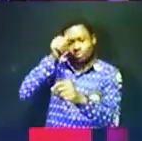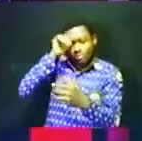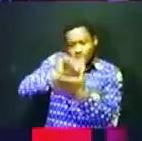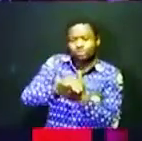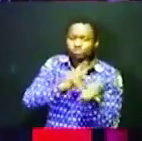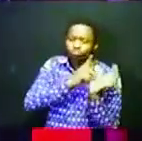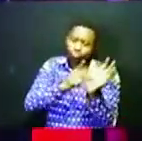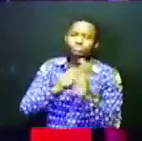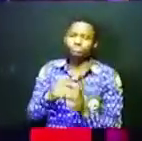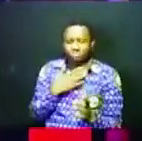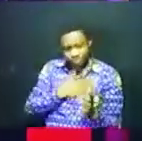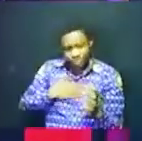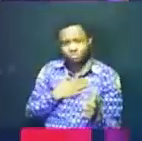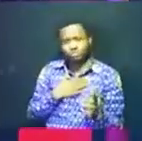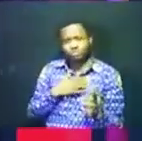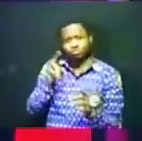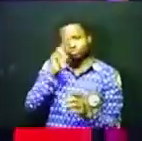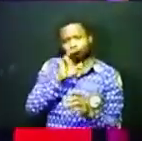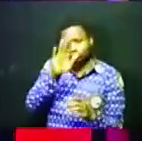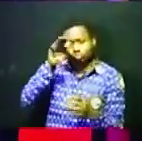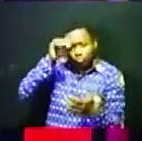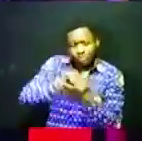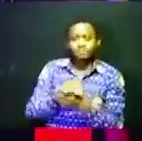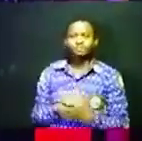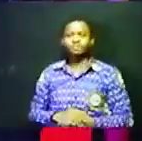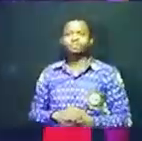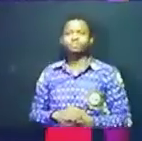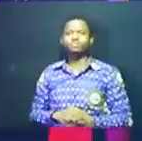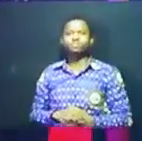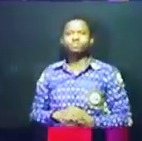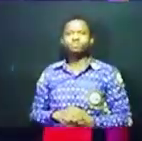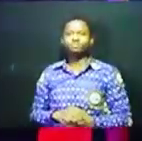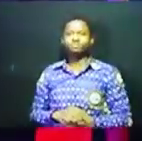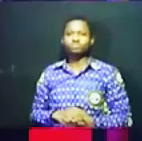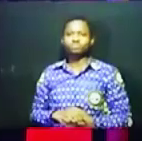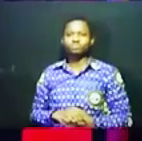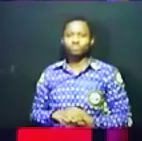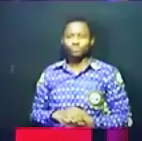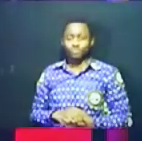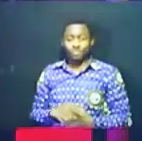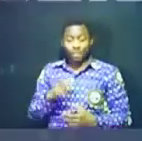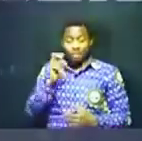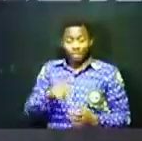Prove it, please. There must be evidence of what we